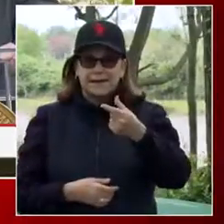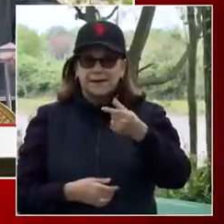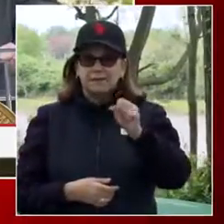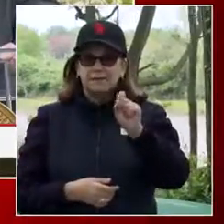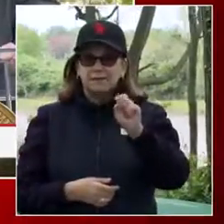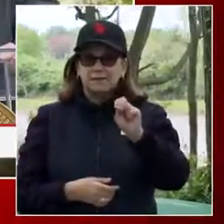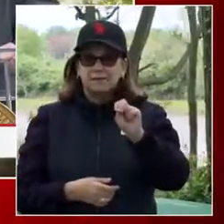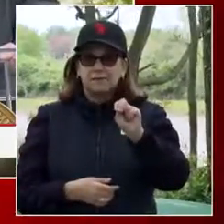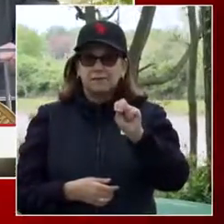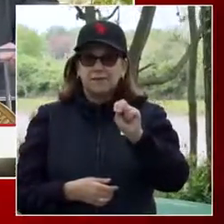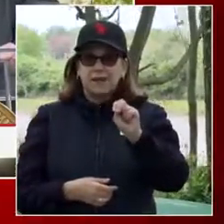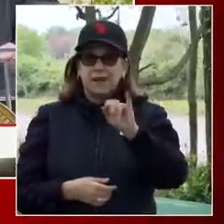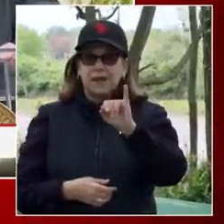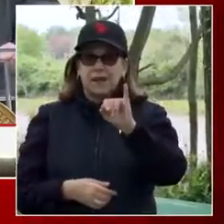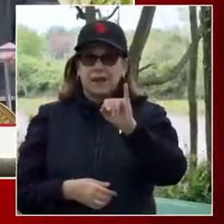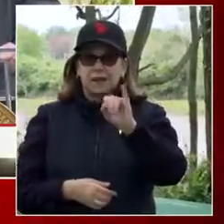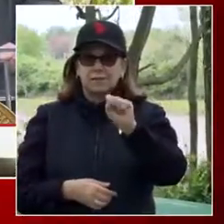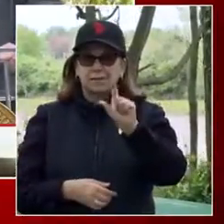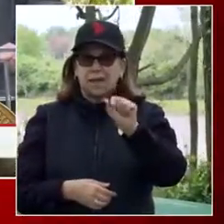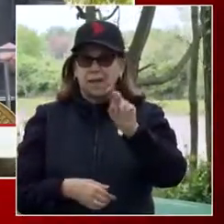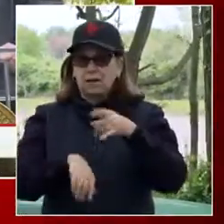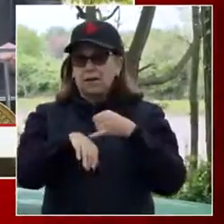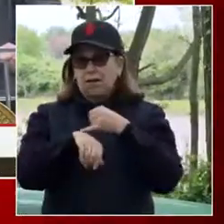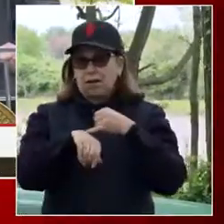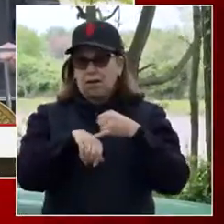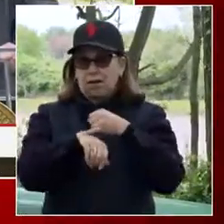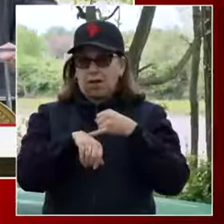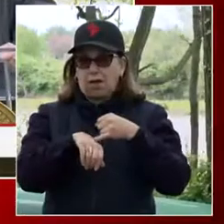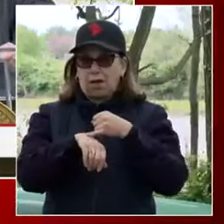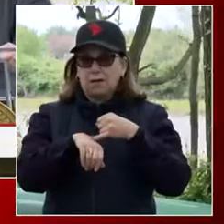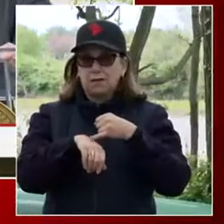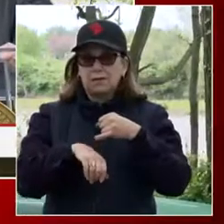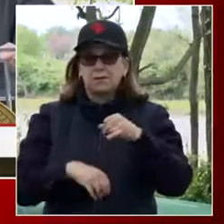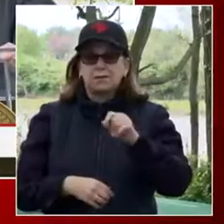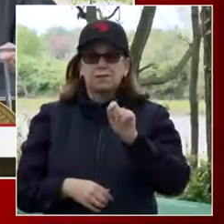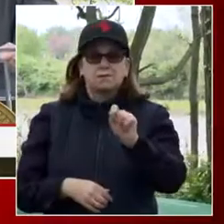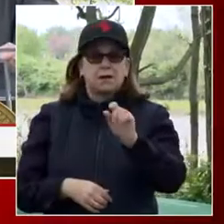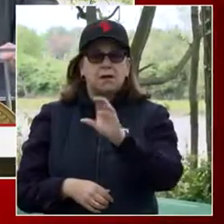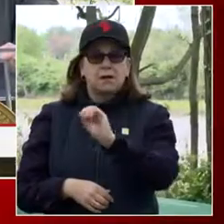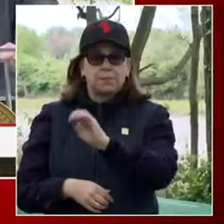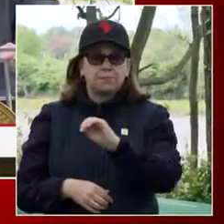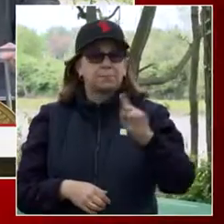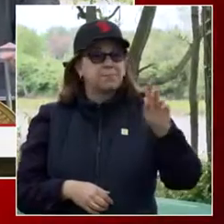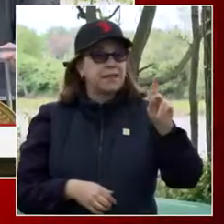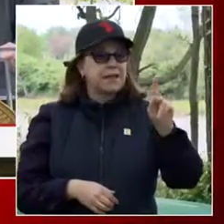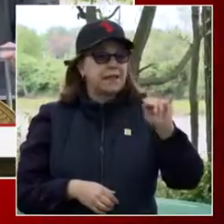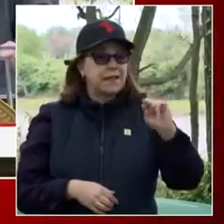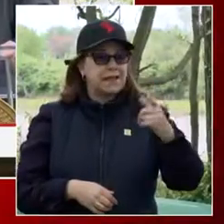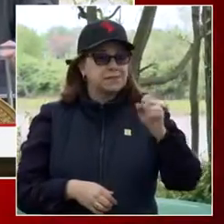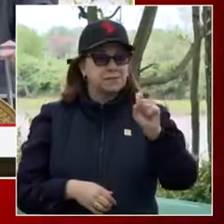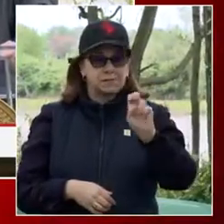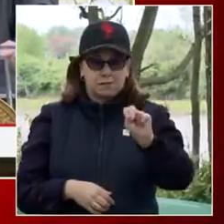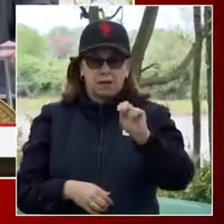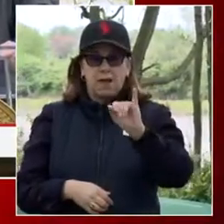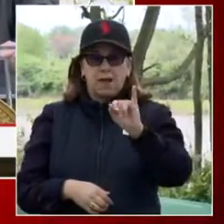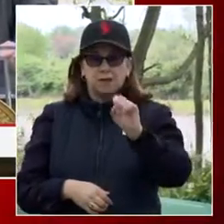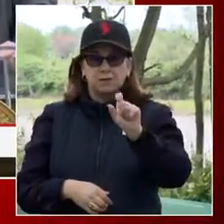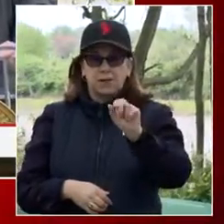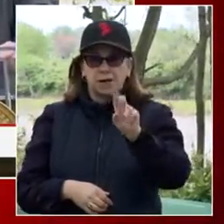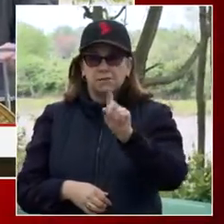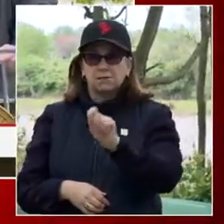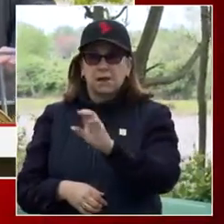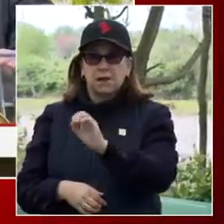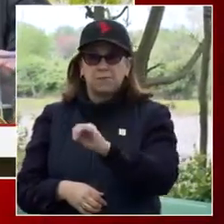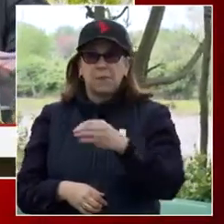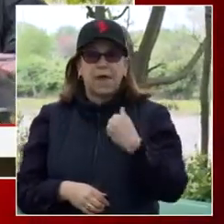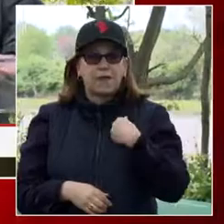own website, kingmanisland.com, and there's a list of events, activities, including things like Frog Watch, that's a